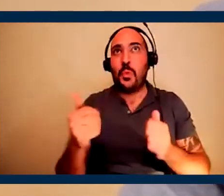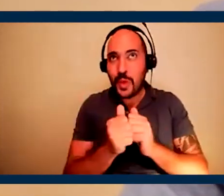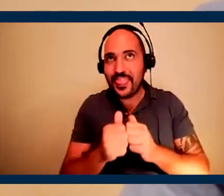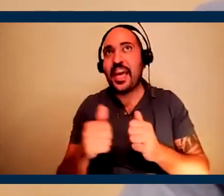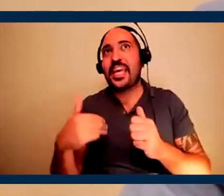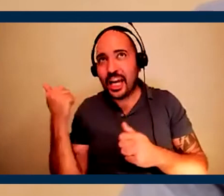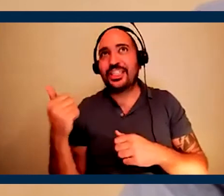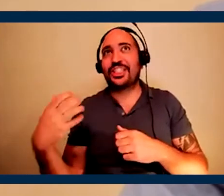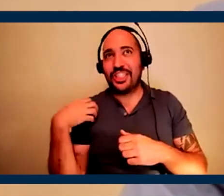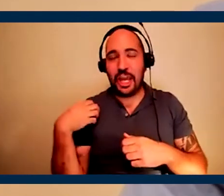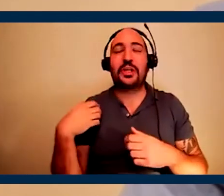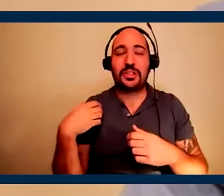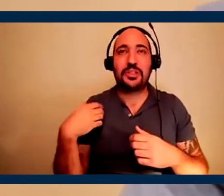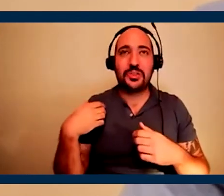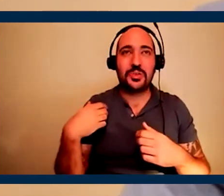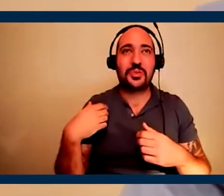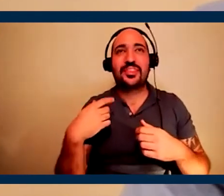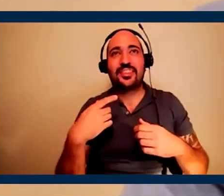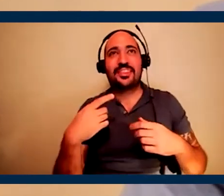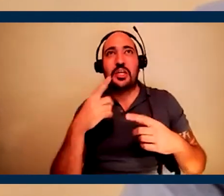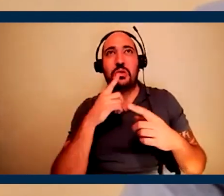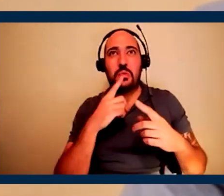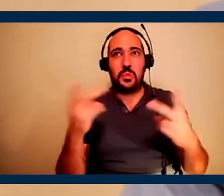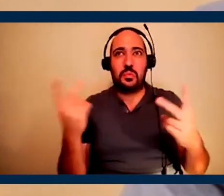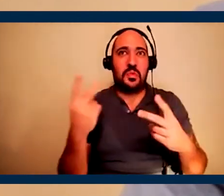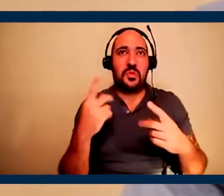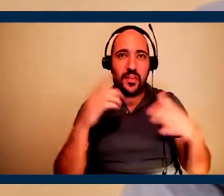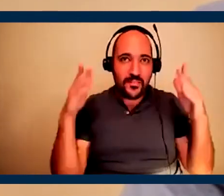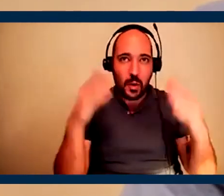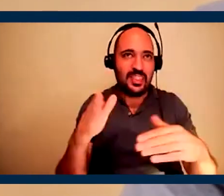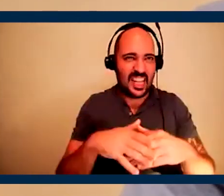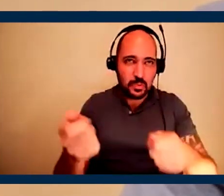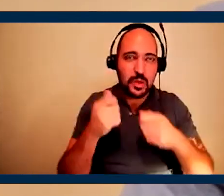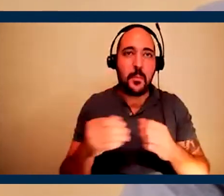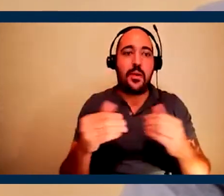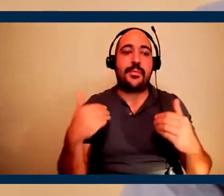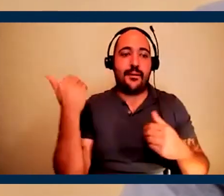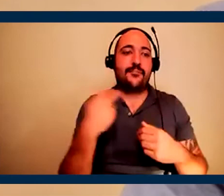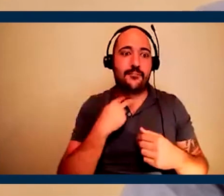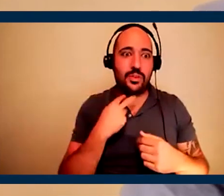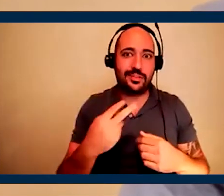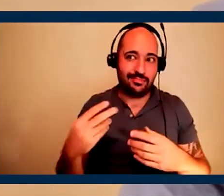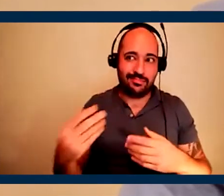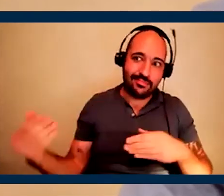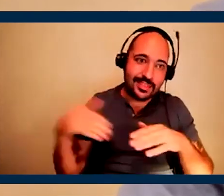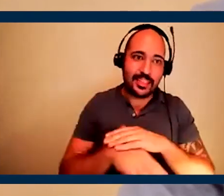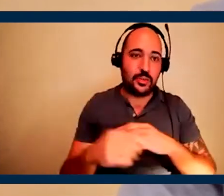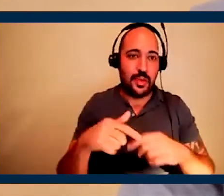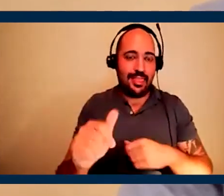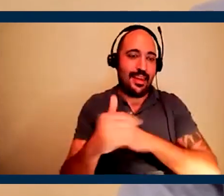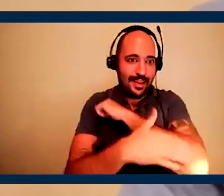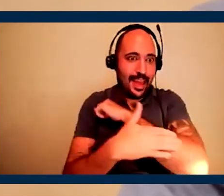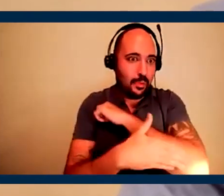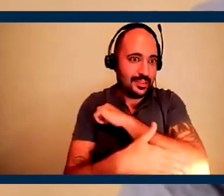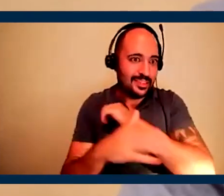has been squarely focused on bringing in more young voices into Los Angeles, into Los Angeles County Central Committee. And so that's something that we